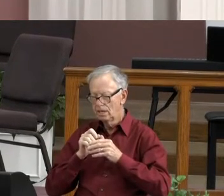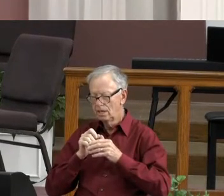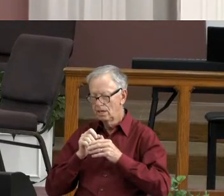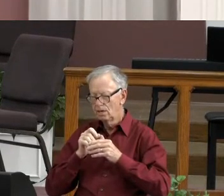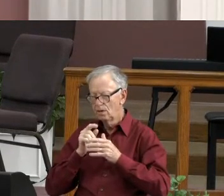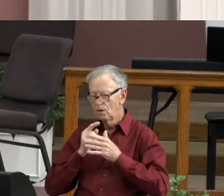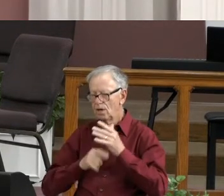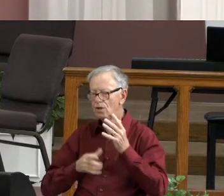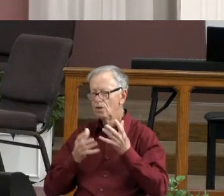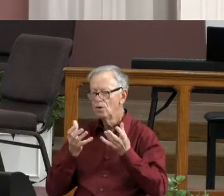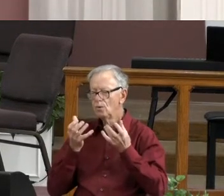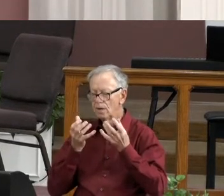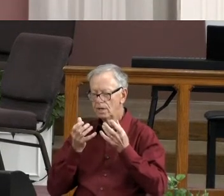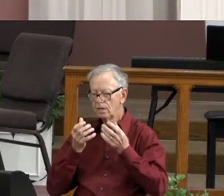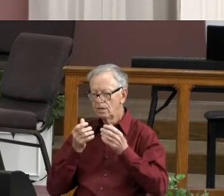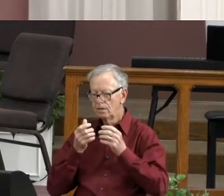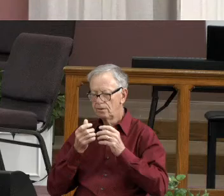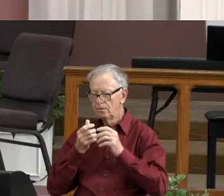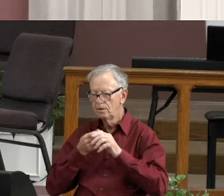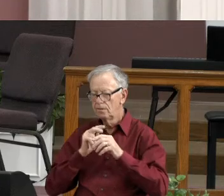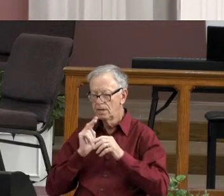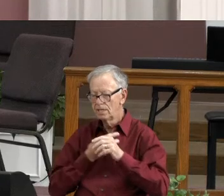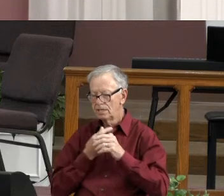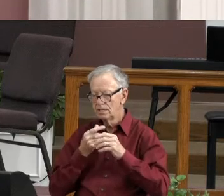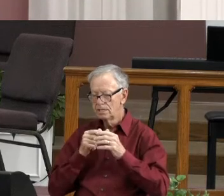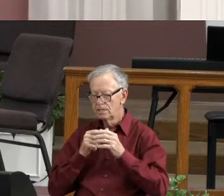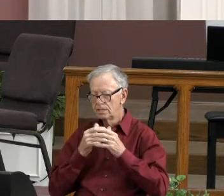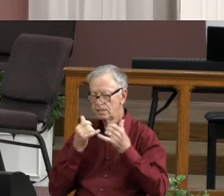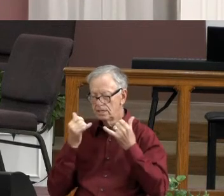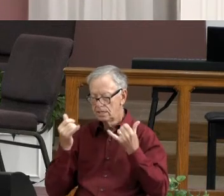what you want of us this day.